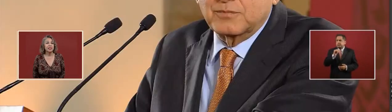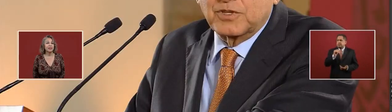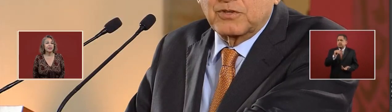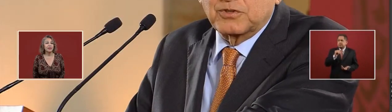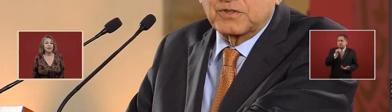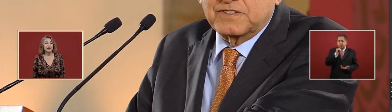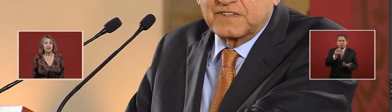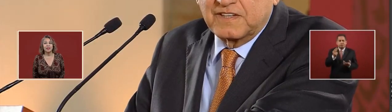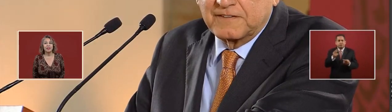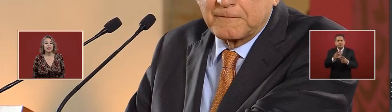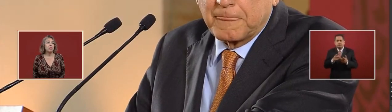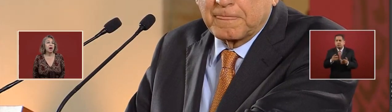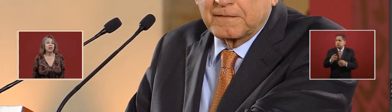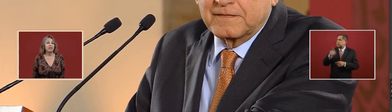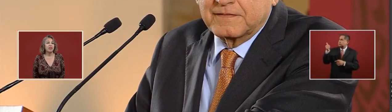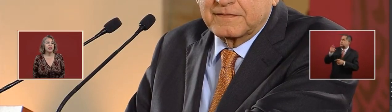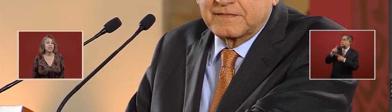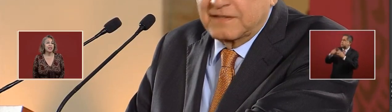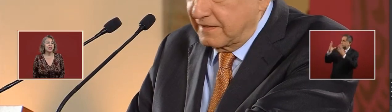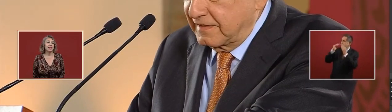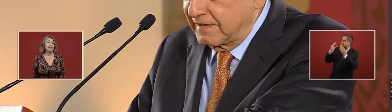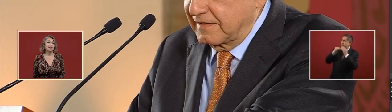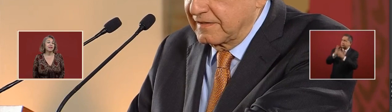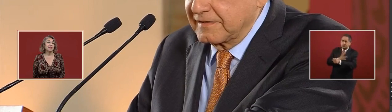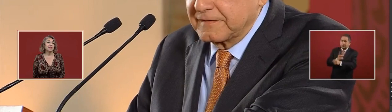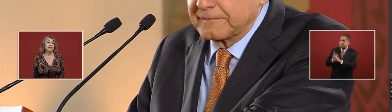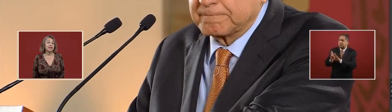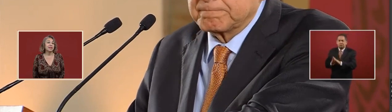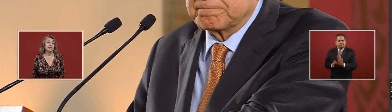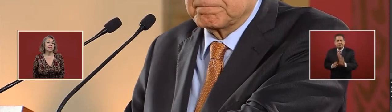import the model of honesty